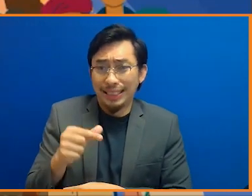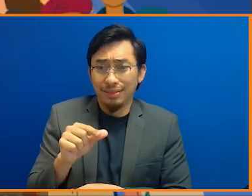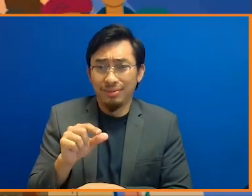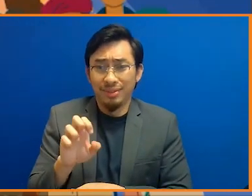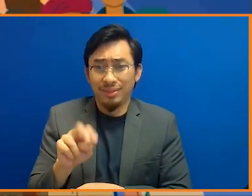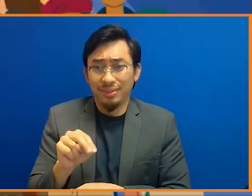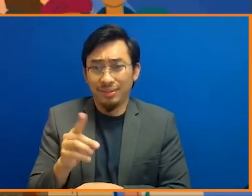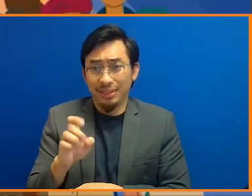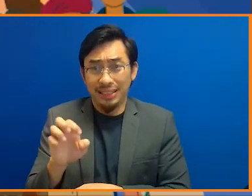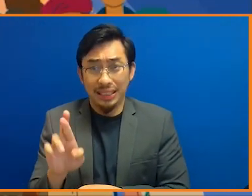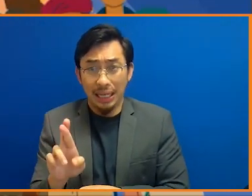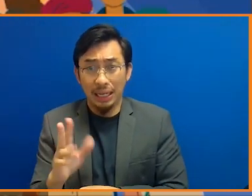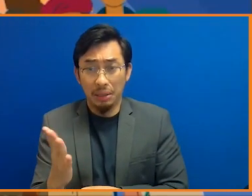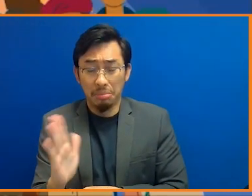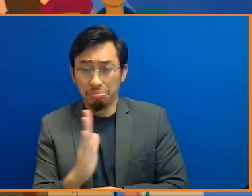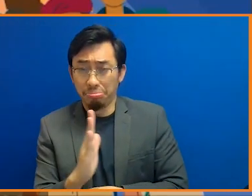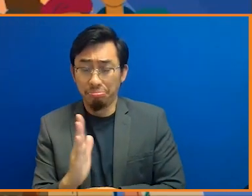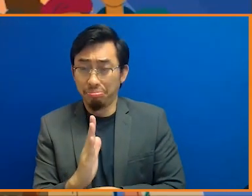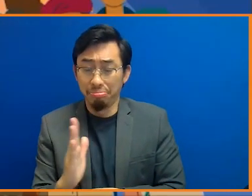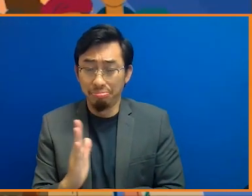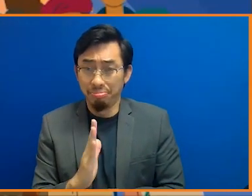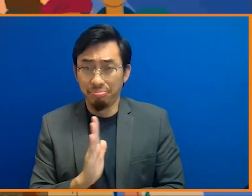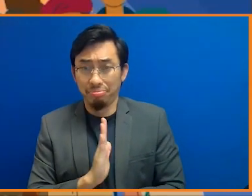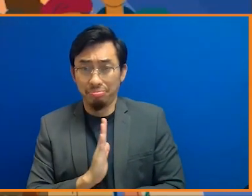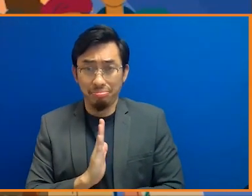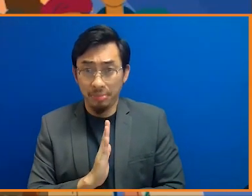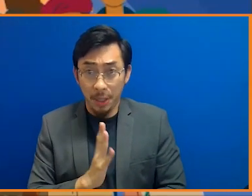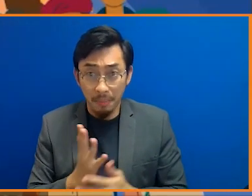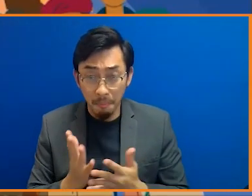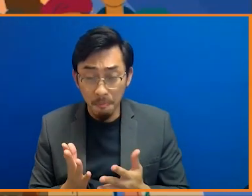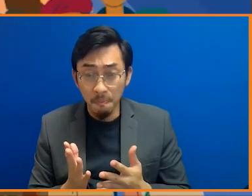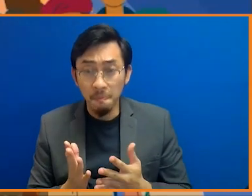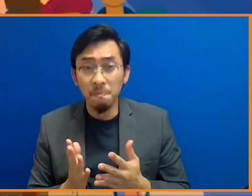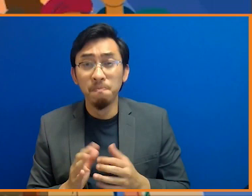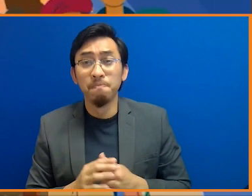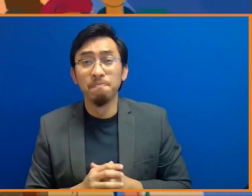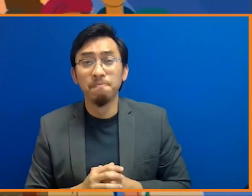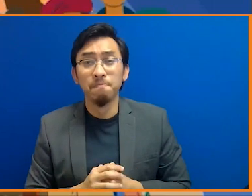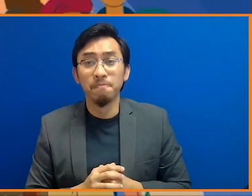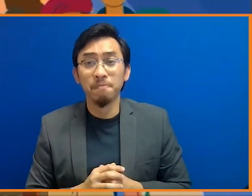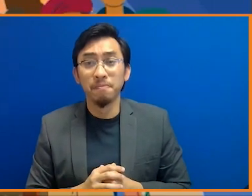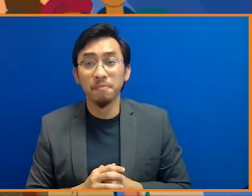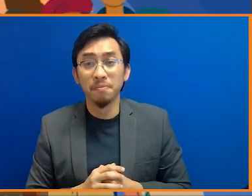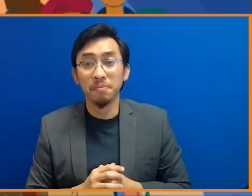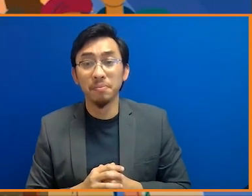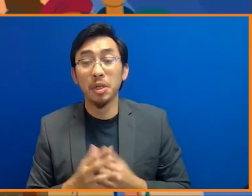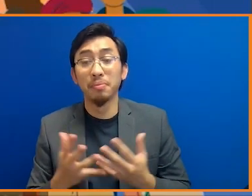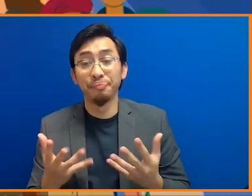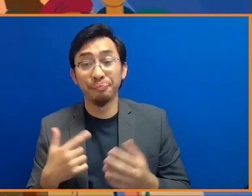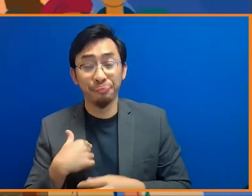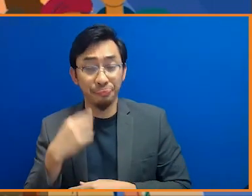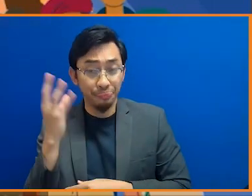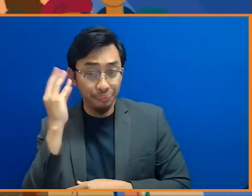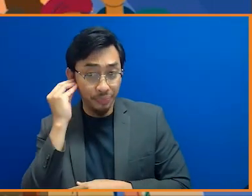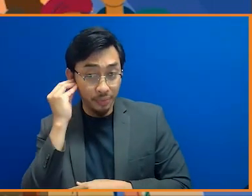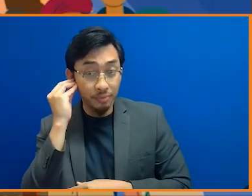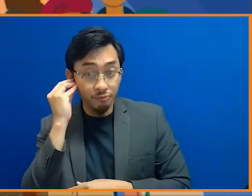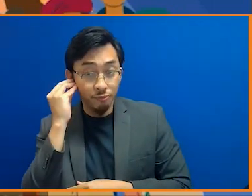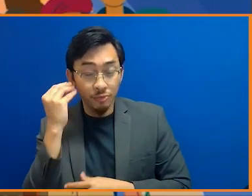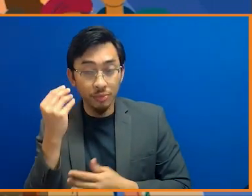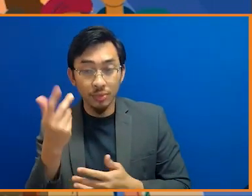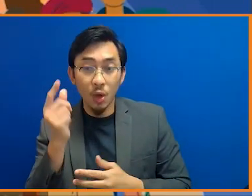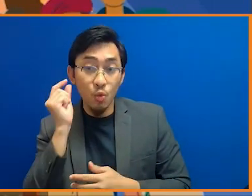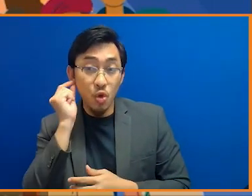for example, gender bias. Okay. Oftenly we heard